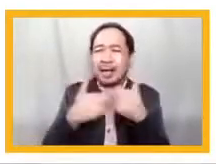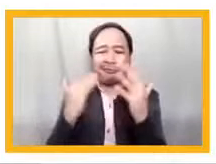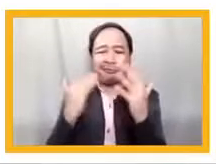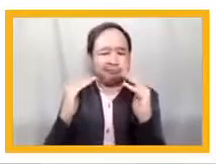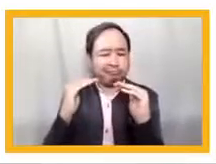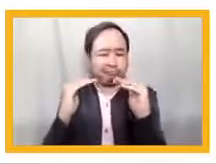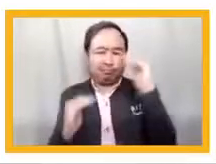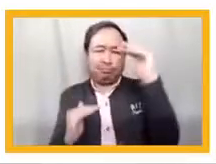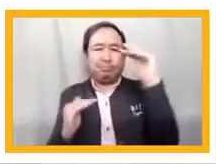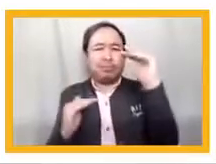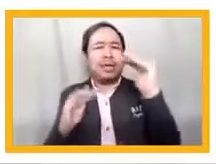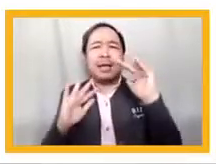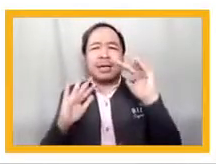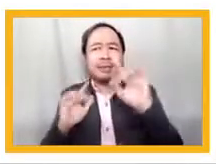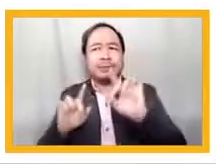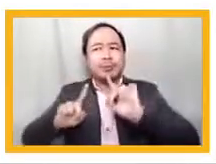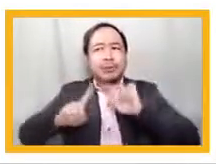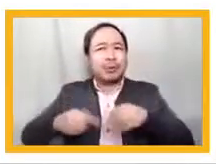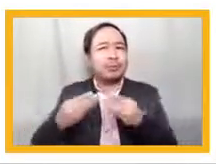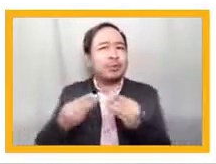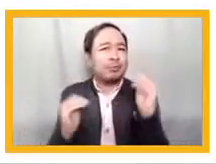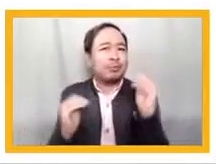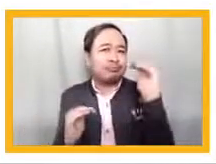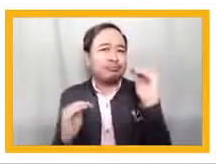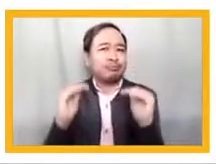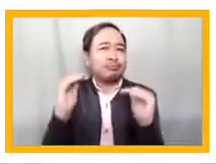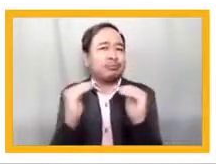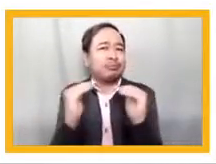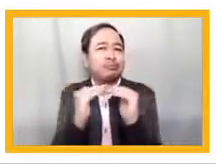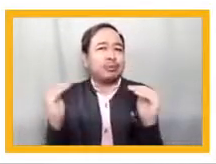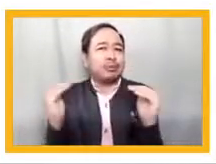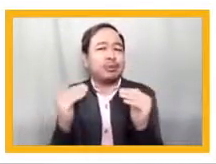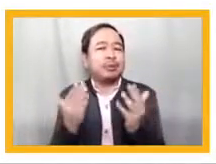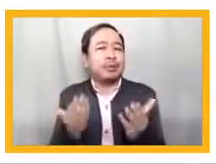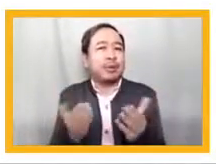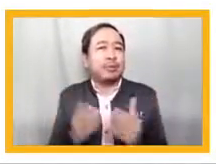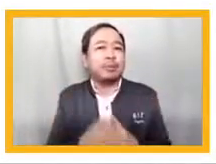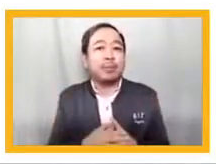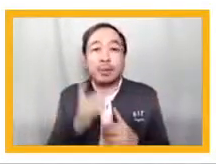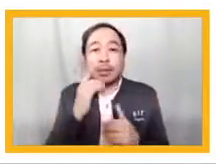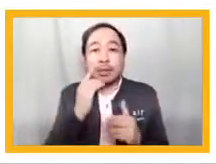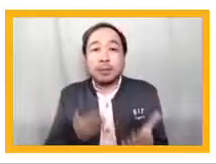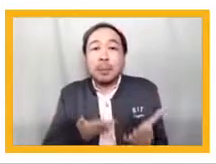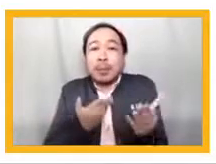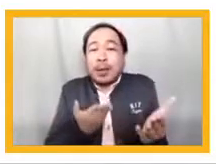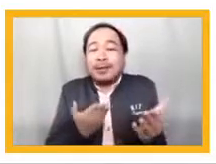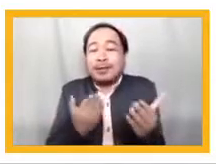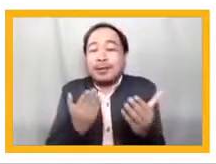We are trying to build the competitiveness of students.